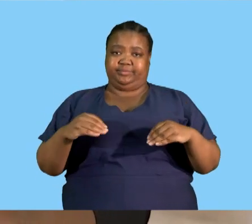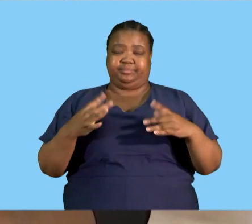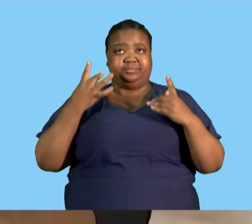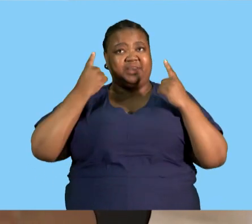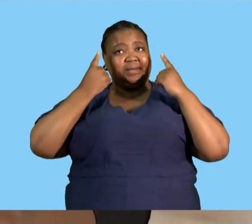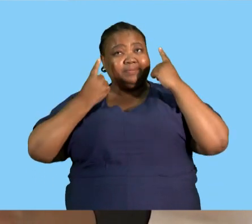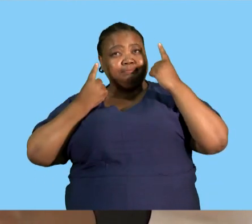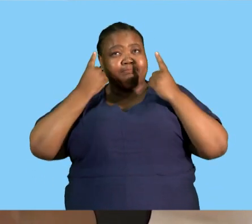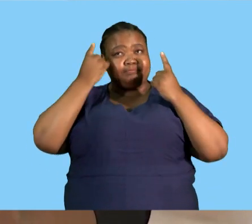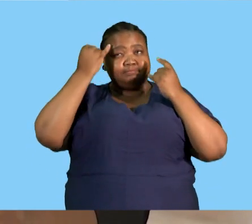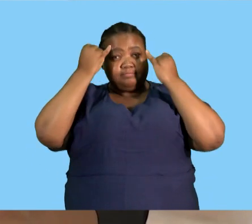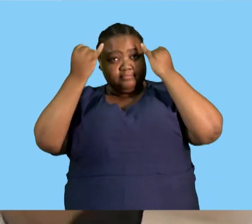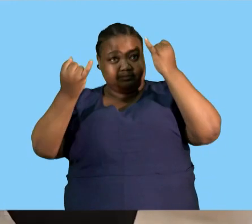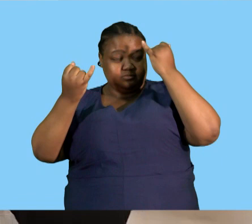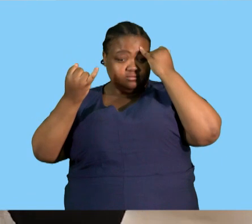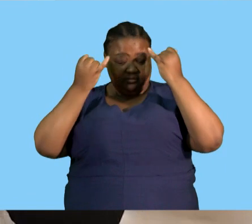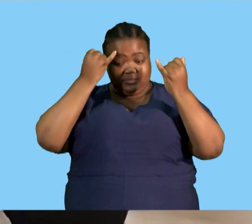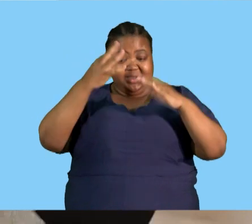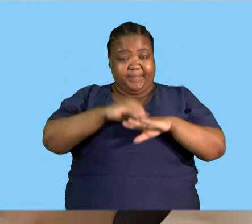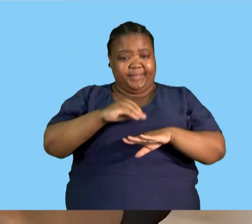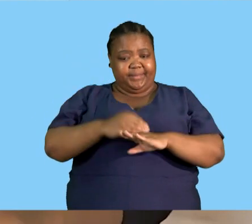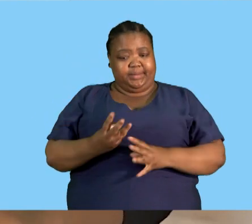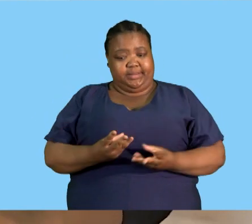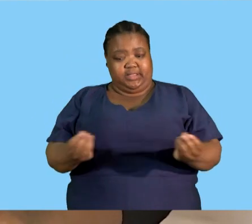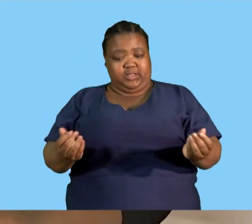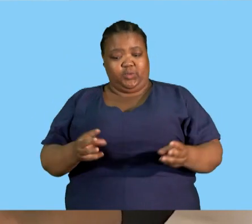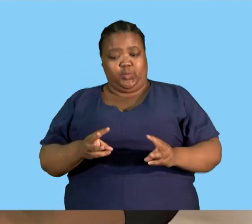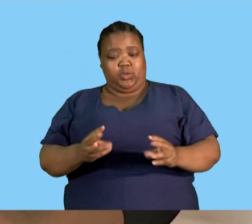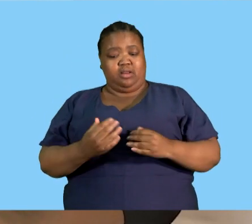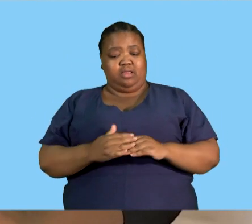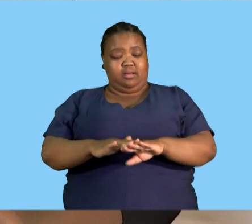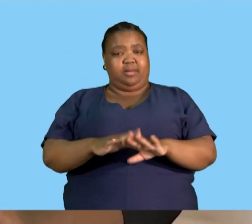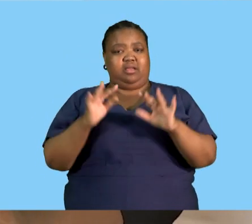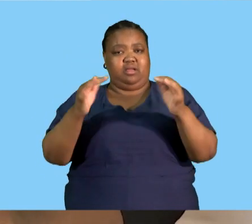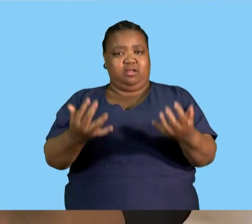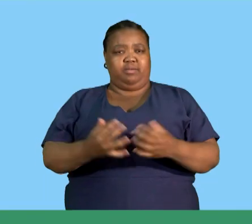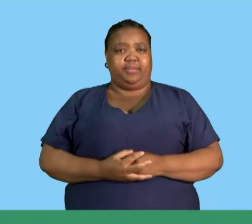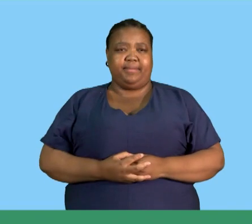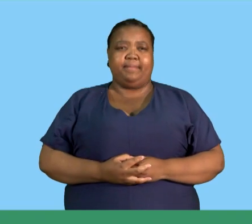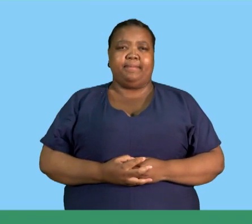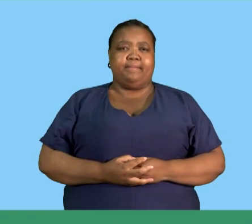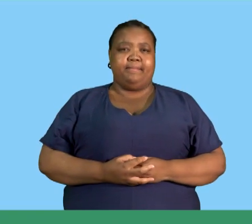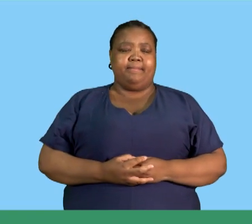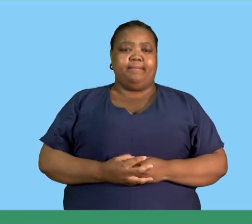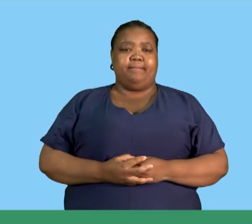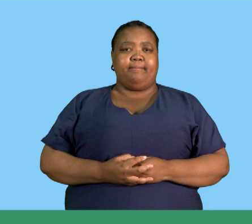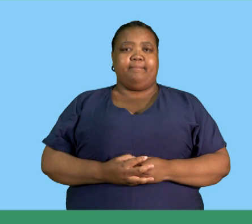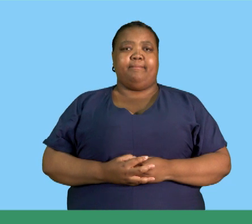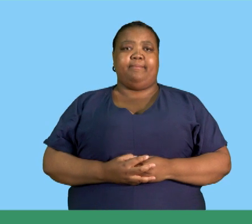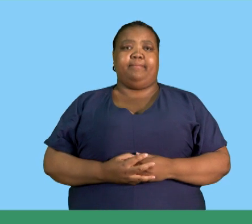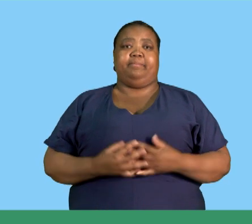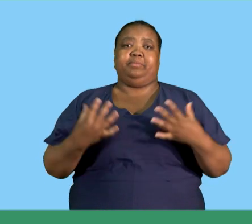apply brainstorming as a problem-solving technique? Let's start. You say here, as a business,